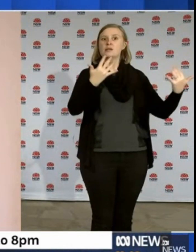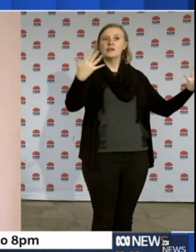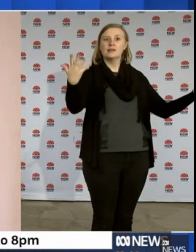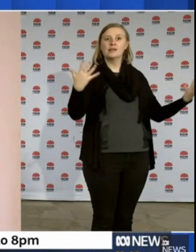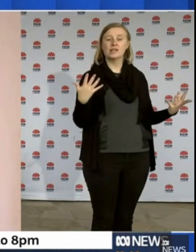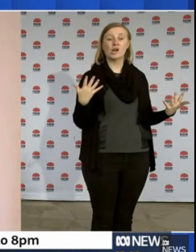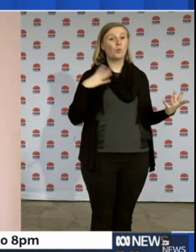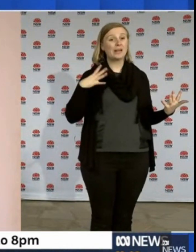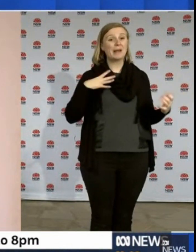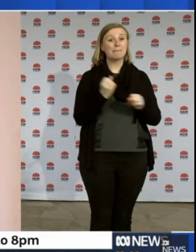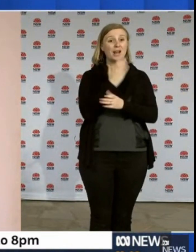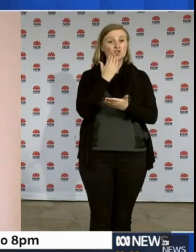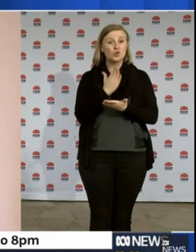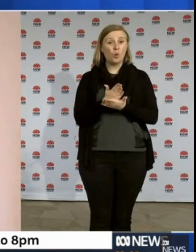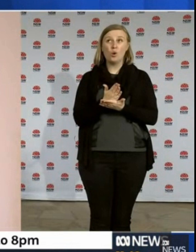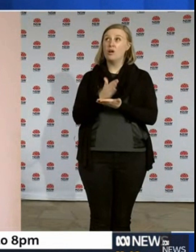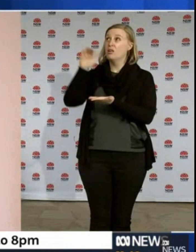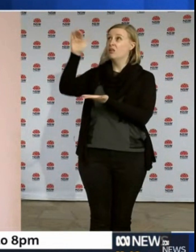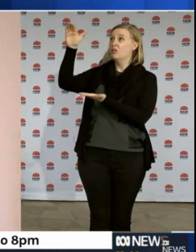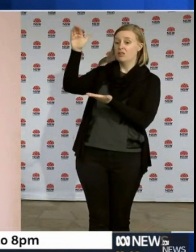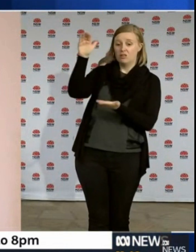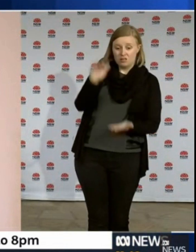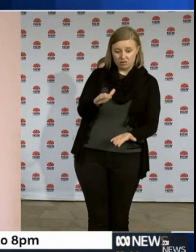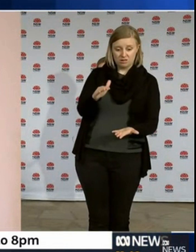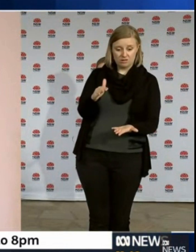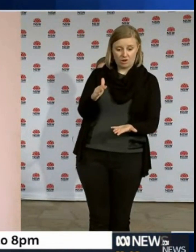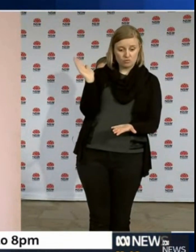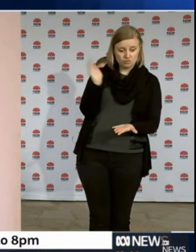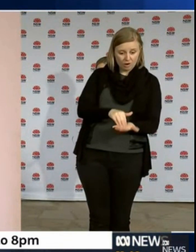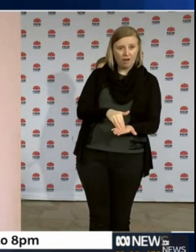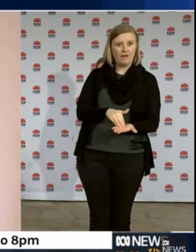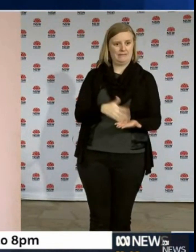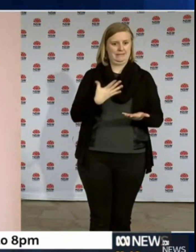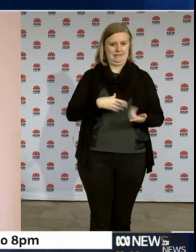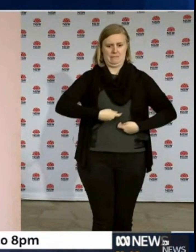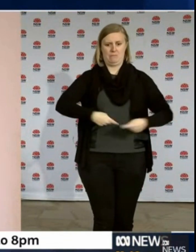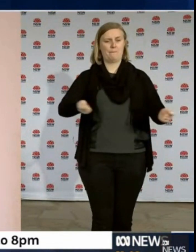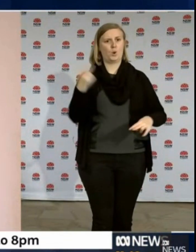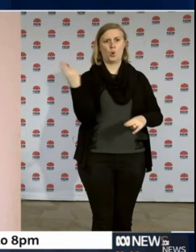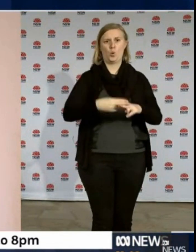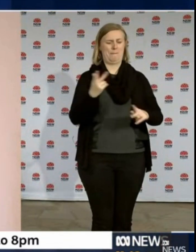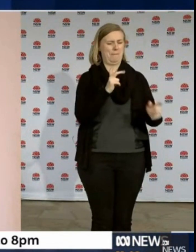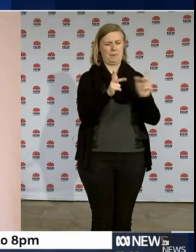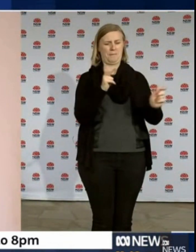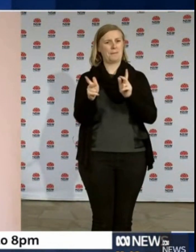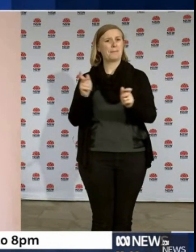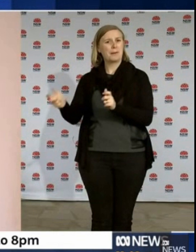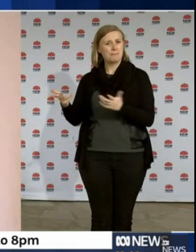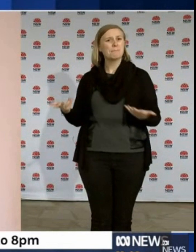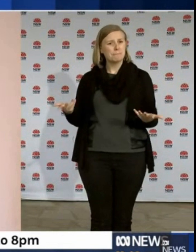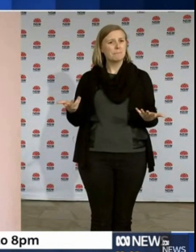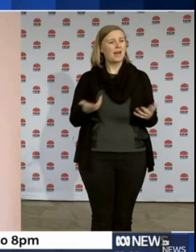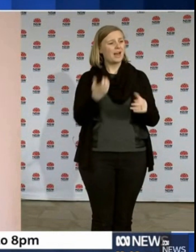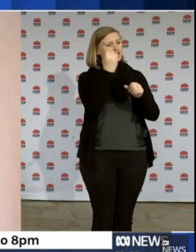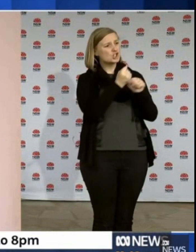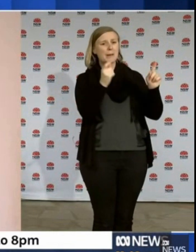And we just need to make sure as soon as those supplies come from the Commonwealth, that whether it's the GP network, which the Commonwealth runs, whether